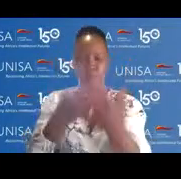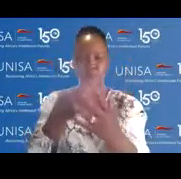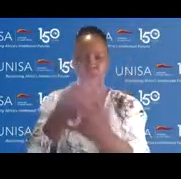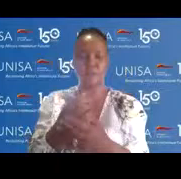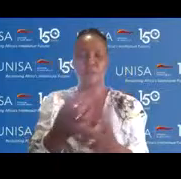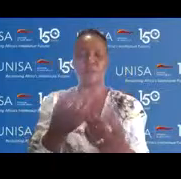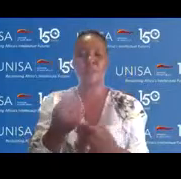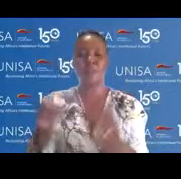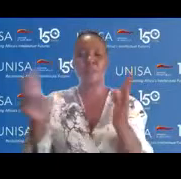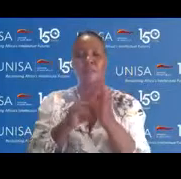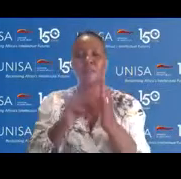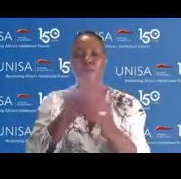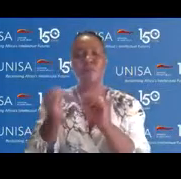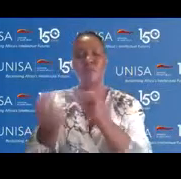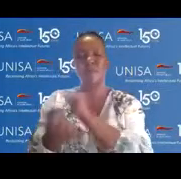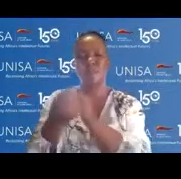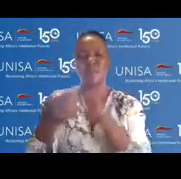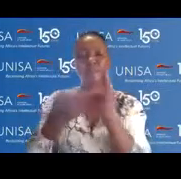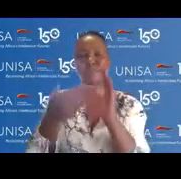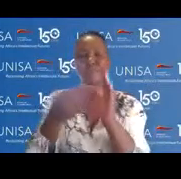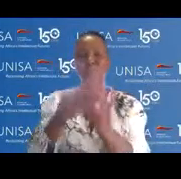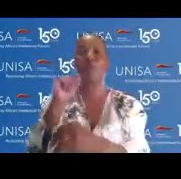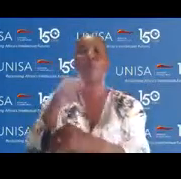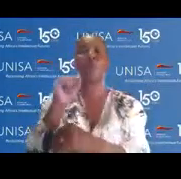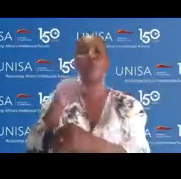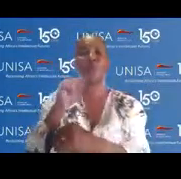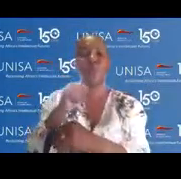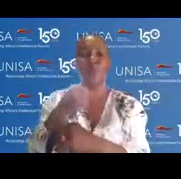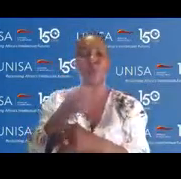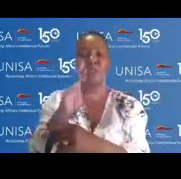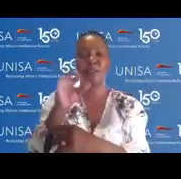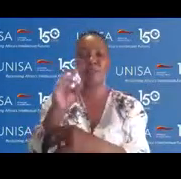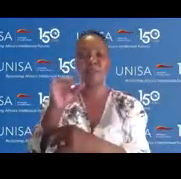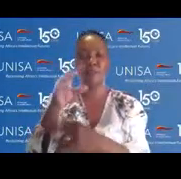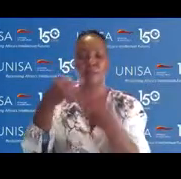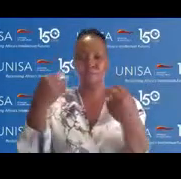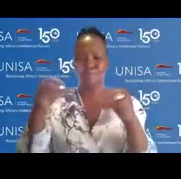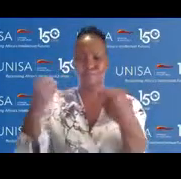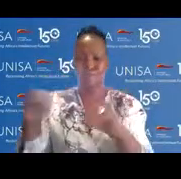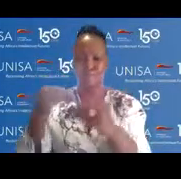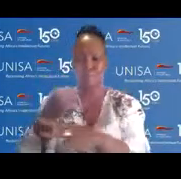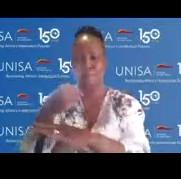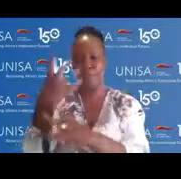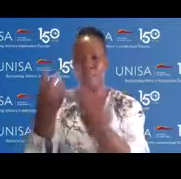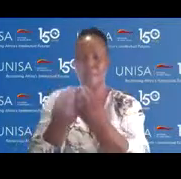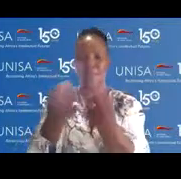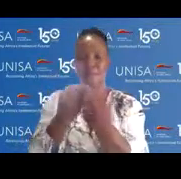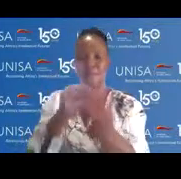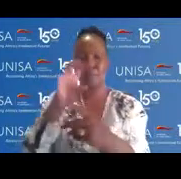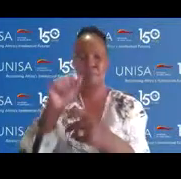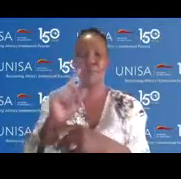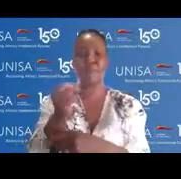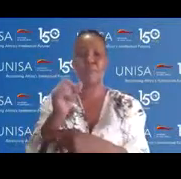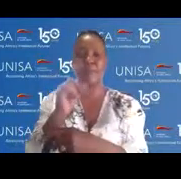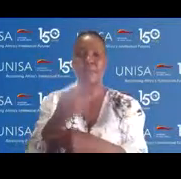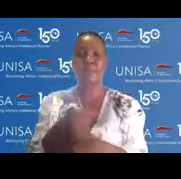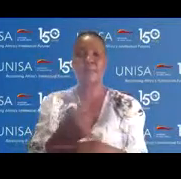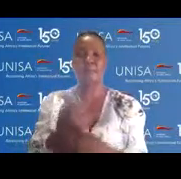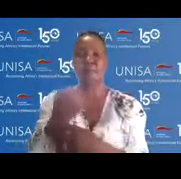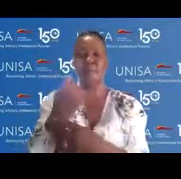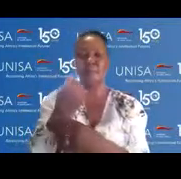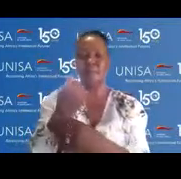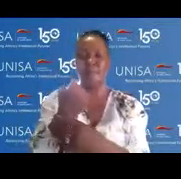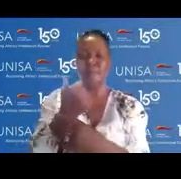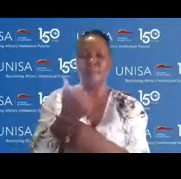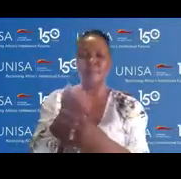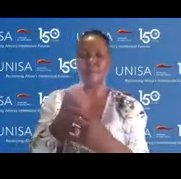on here. Aha, David's been very busy. So the first thing I can detect is that little 5 that you're seeing on this top part